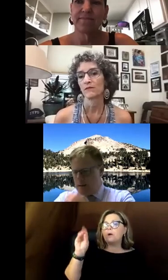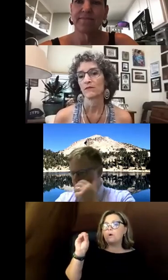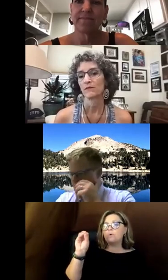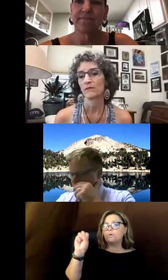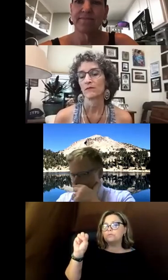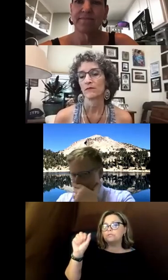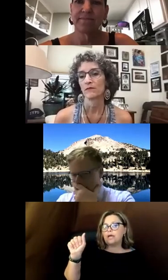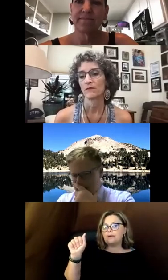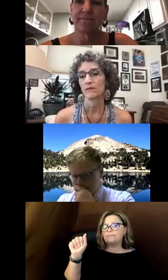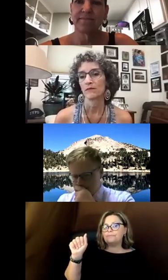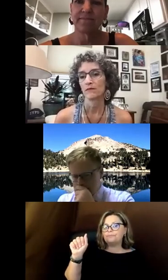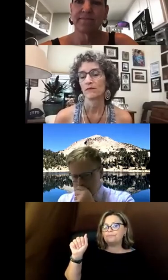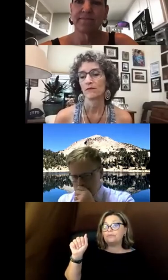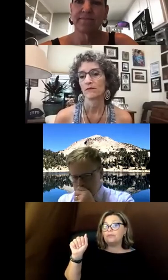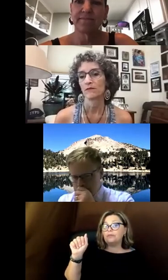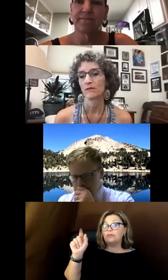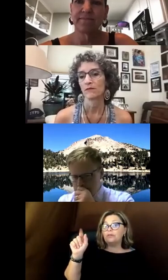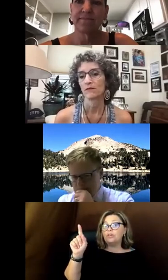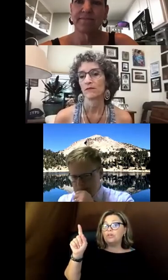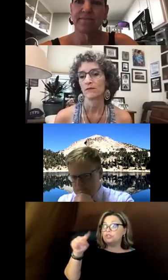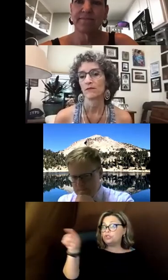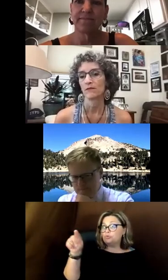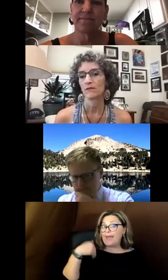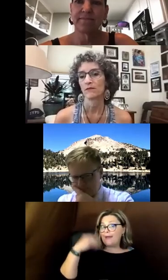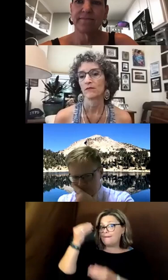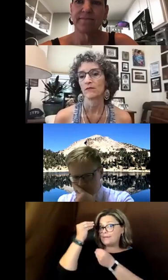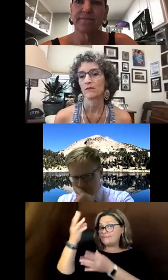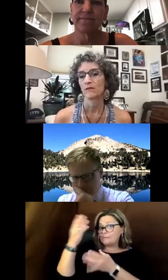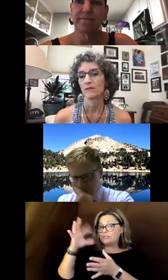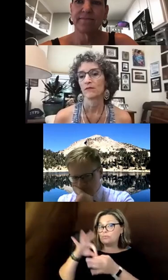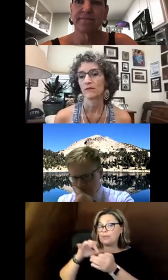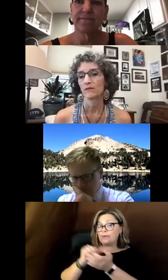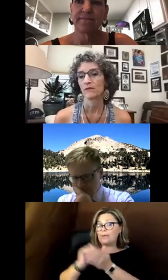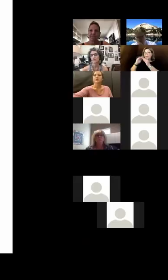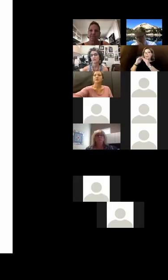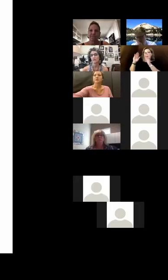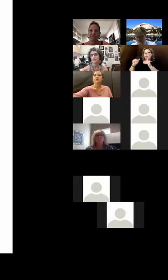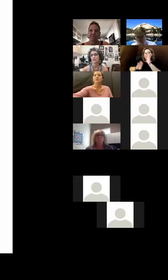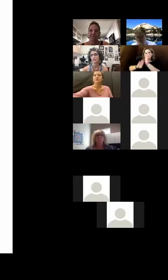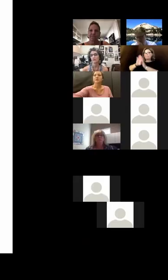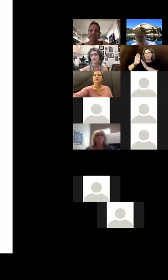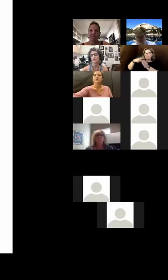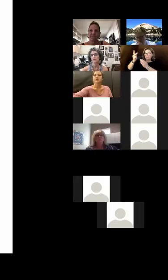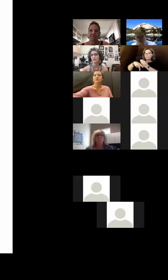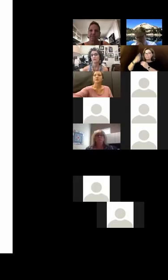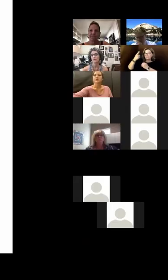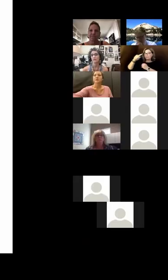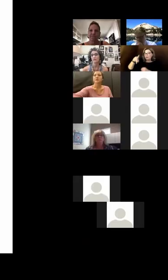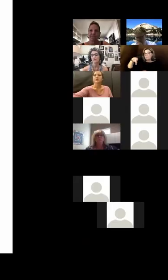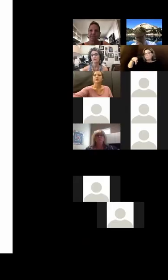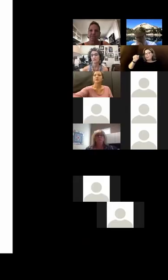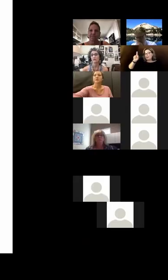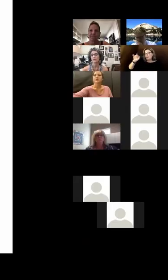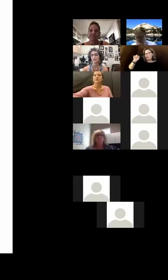asking if any of you have information on any housing development projects going on for Paradise Magalia